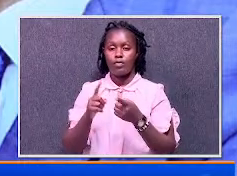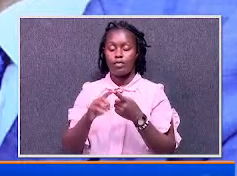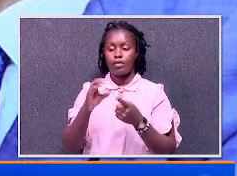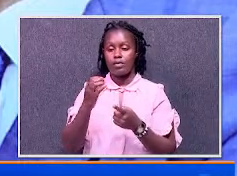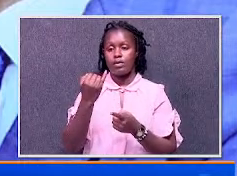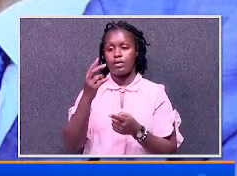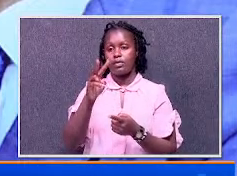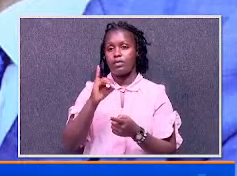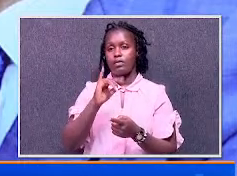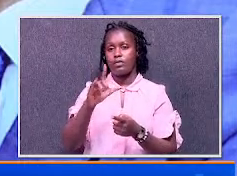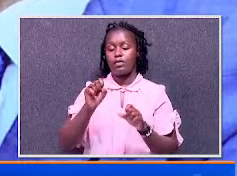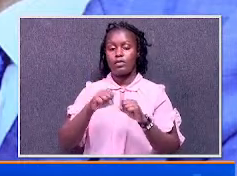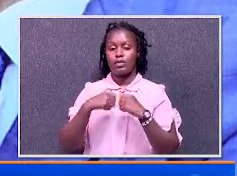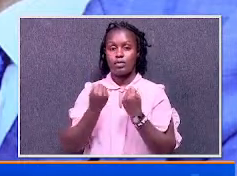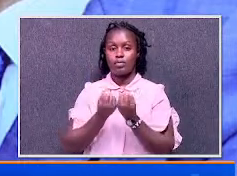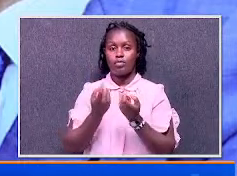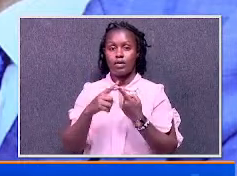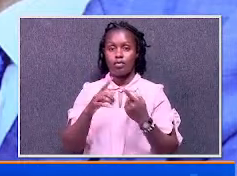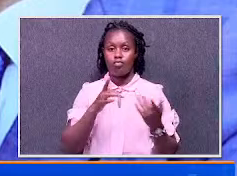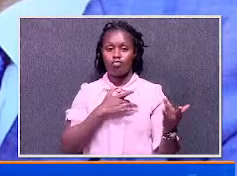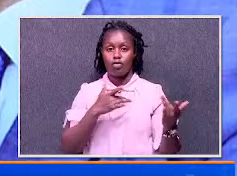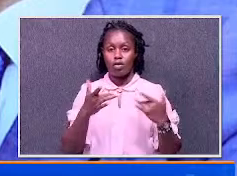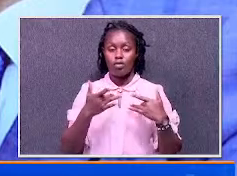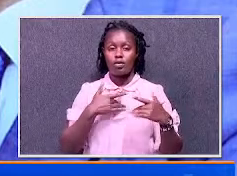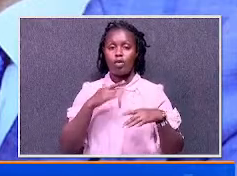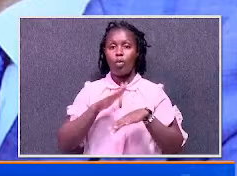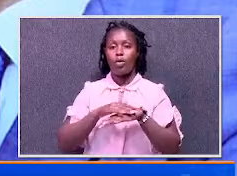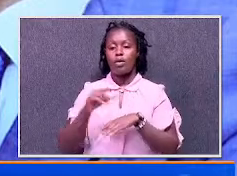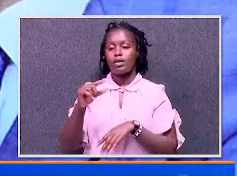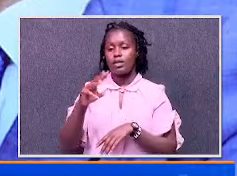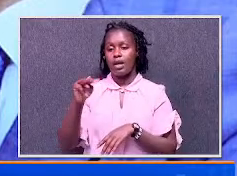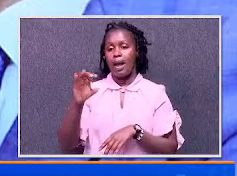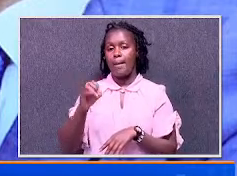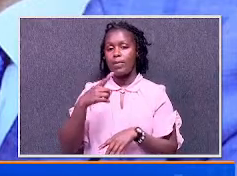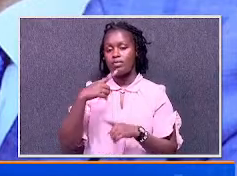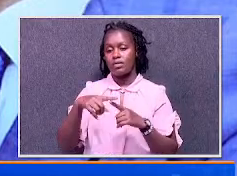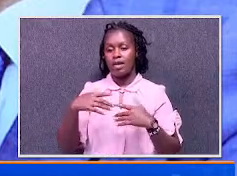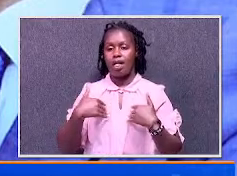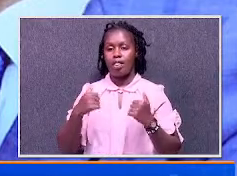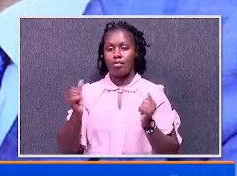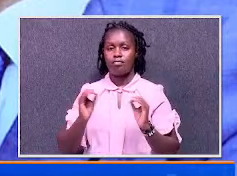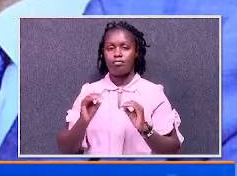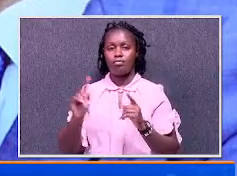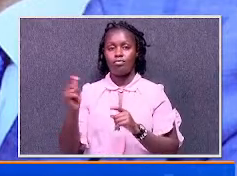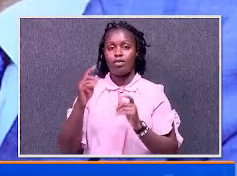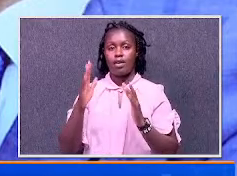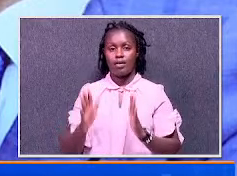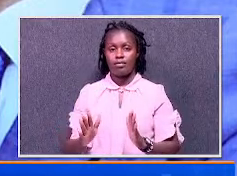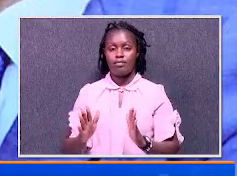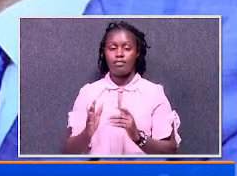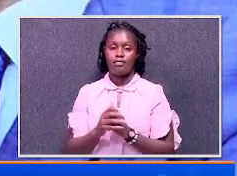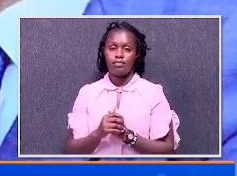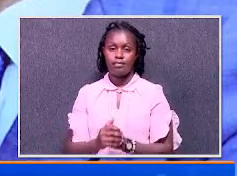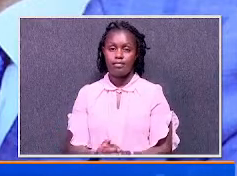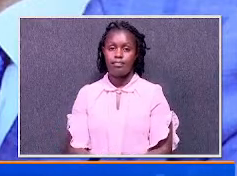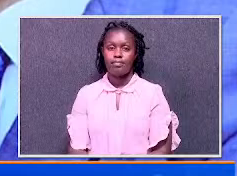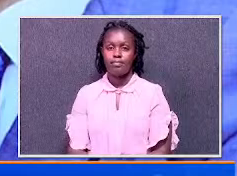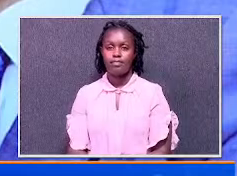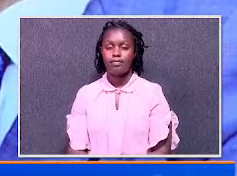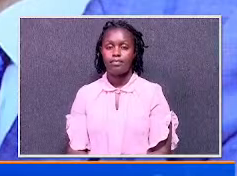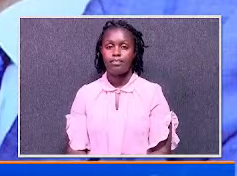society organizations addressing their concerns on GMOs, terming it unhealthy to Kenyans. Lucky Hereno with more.